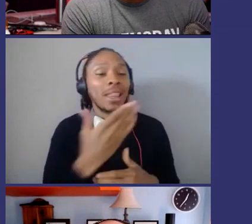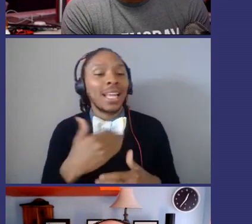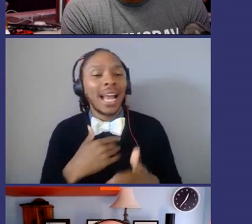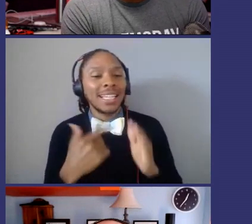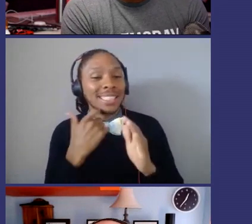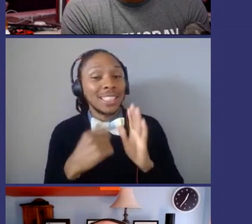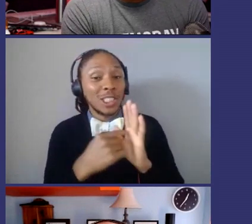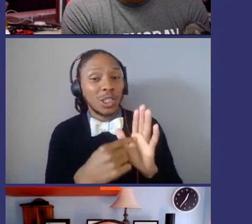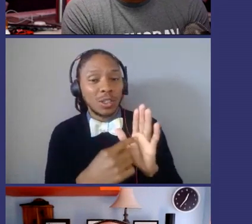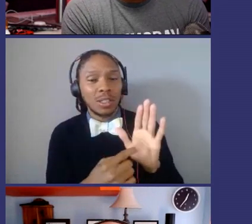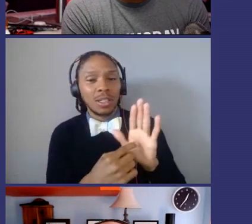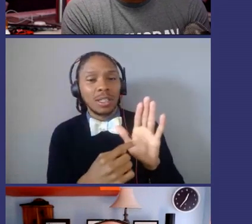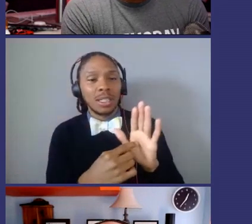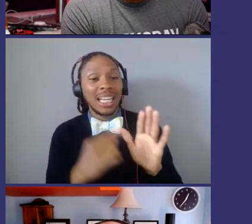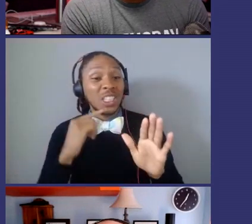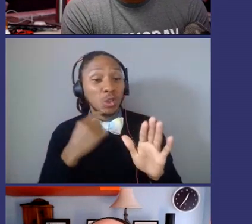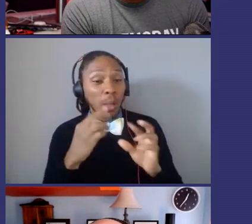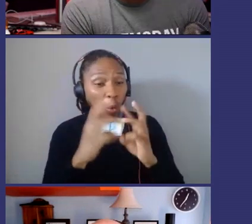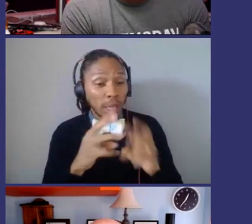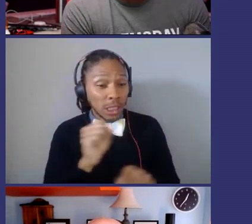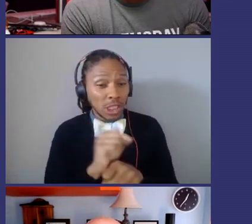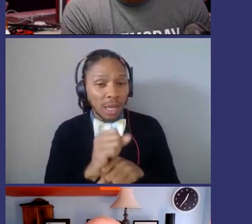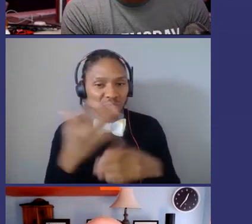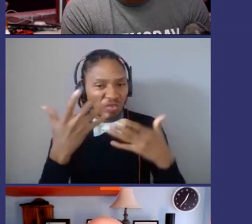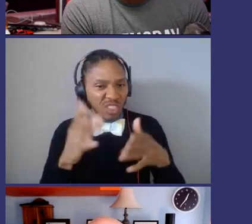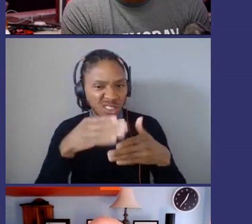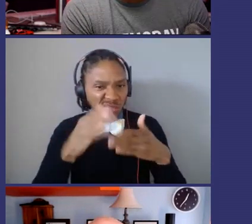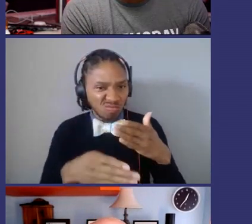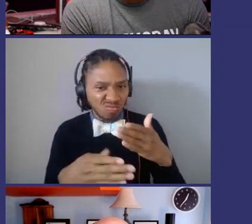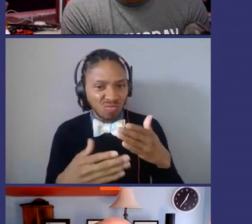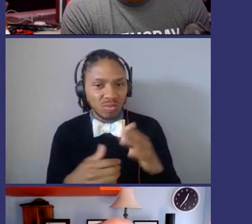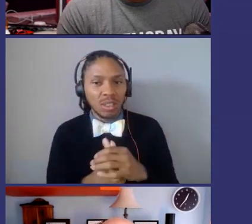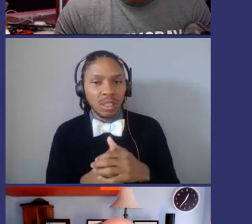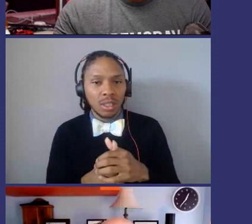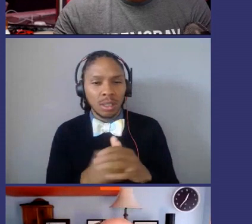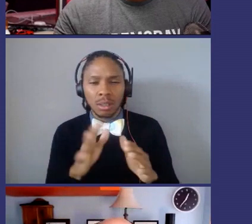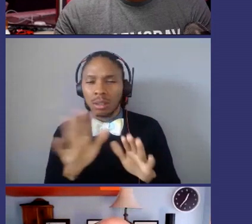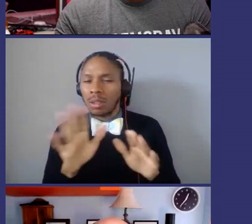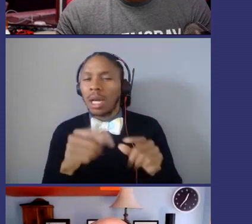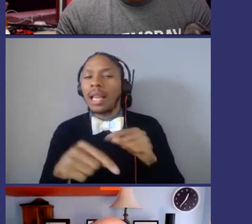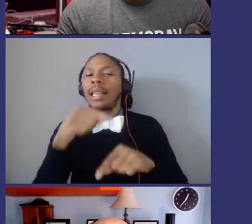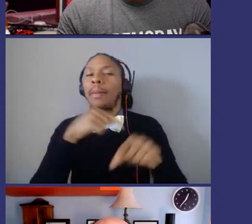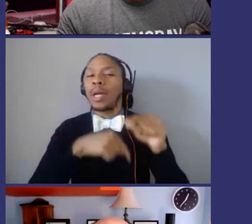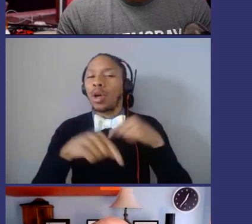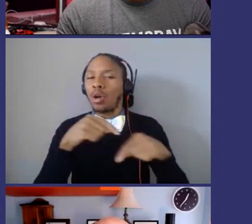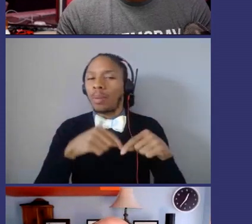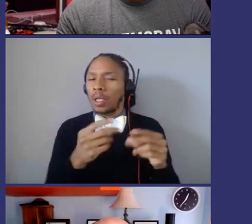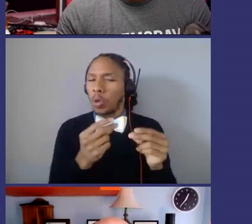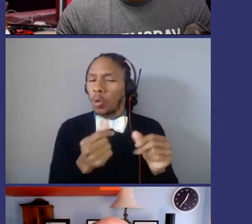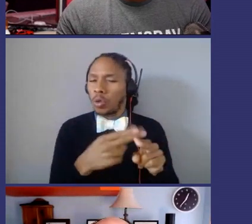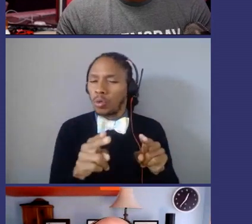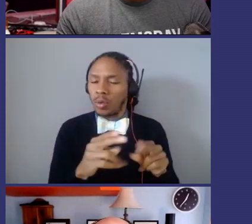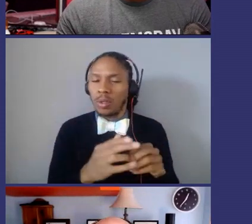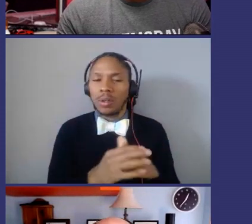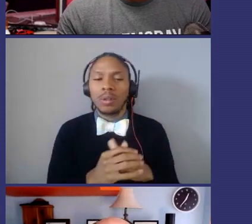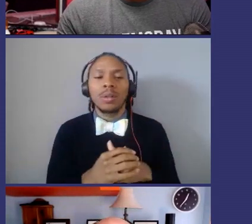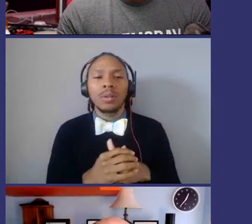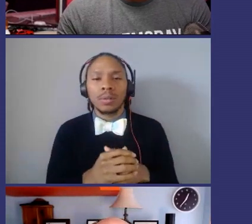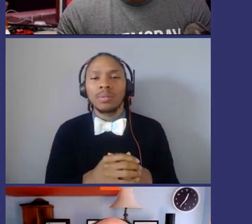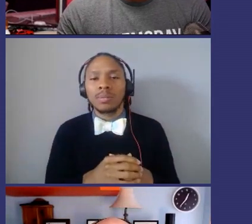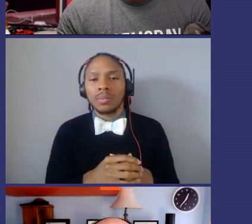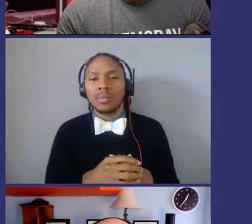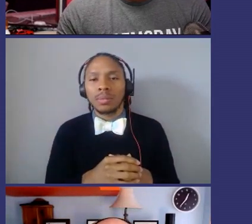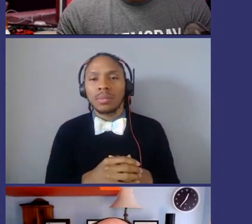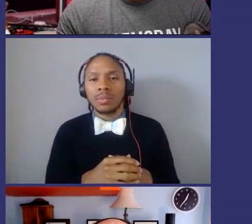too, my extreme weather job finished. Let me go back to that super quick.